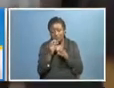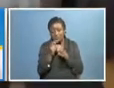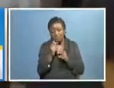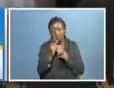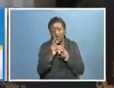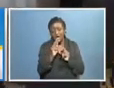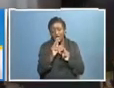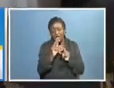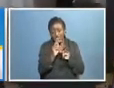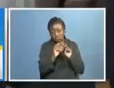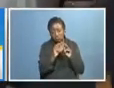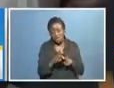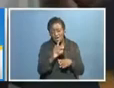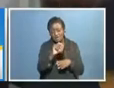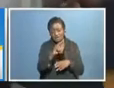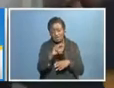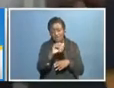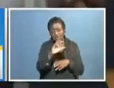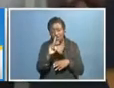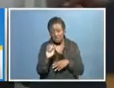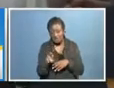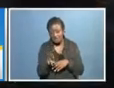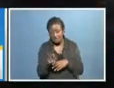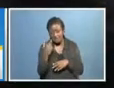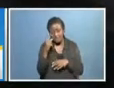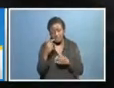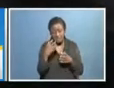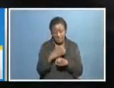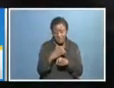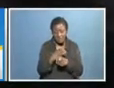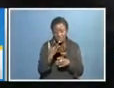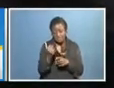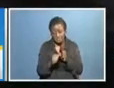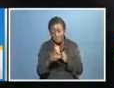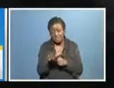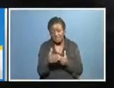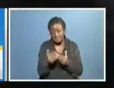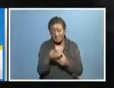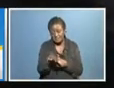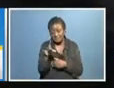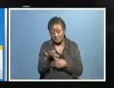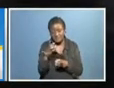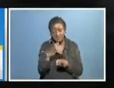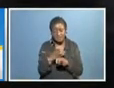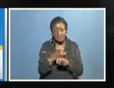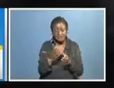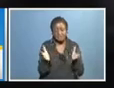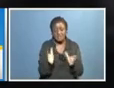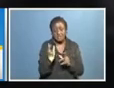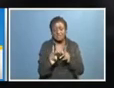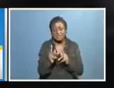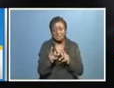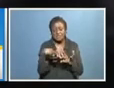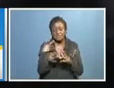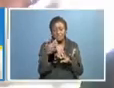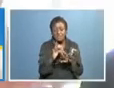says safety is a right to all law-abiding citizens, encouraging the public to reach out to the nearest police station in times